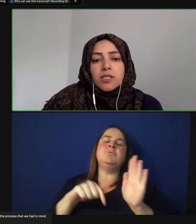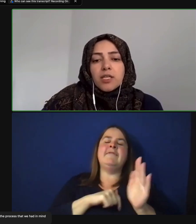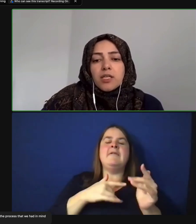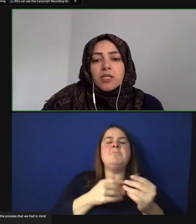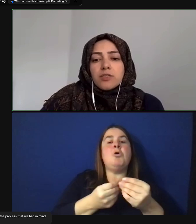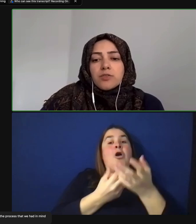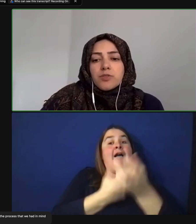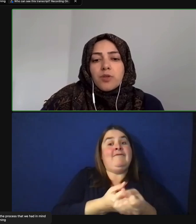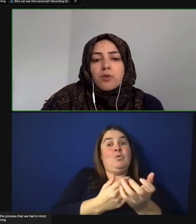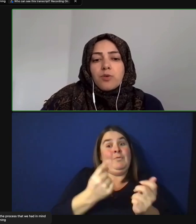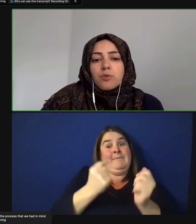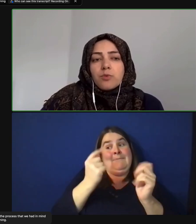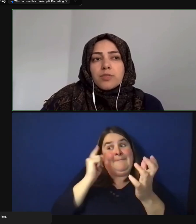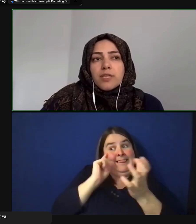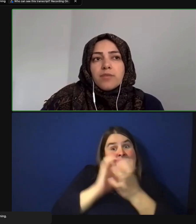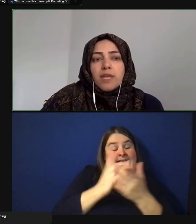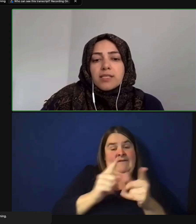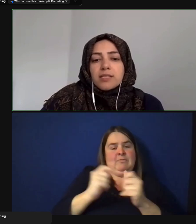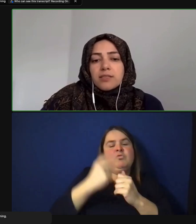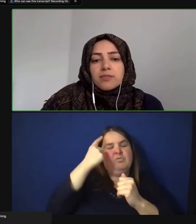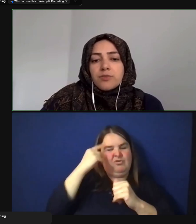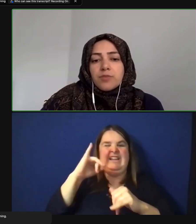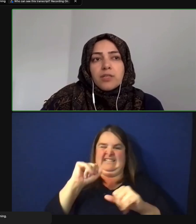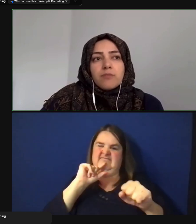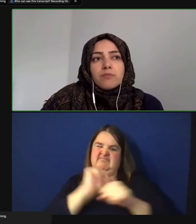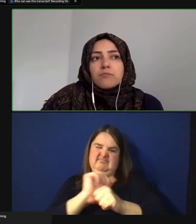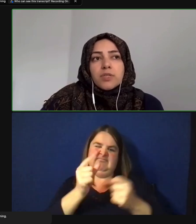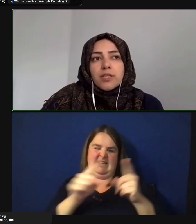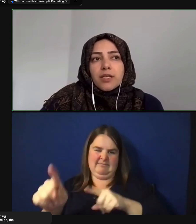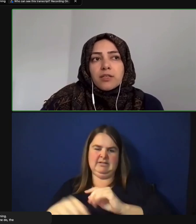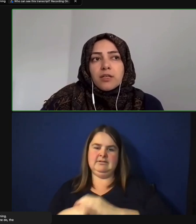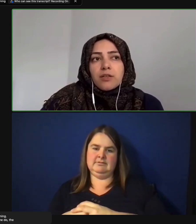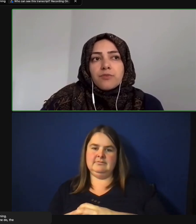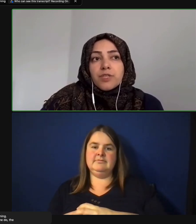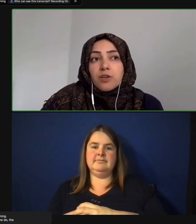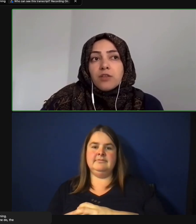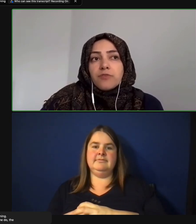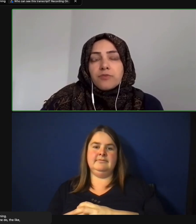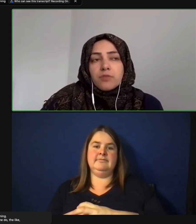happening. So then we ask that